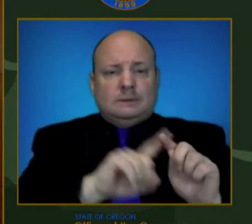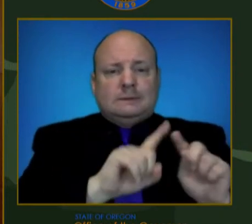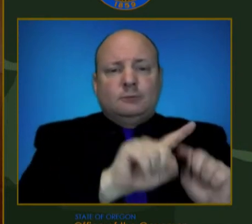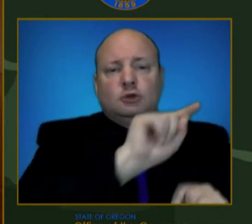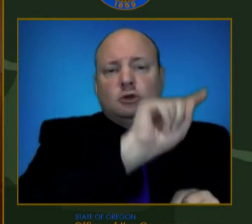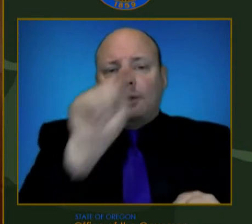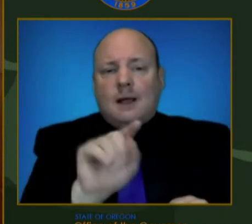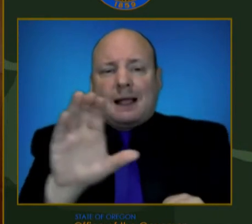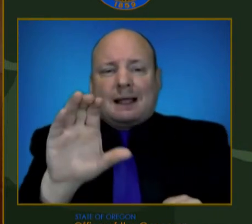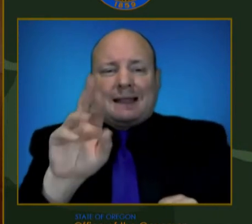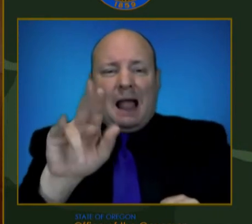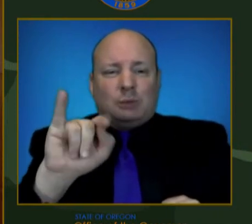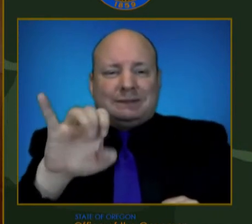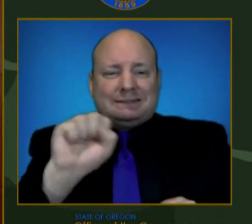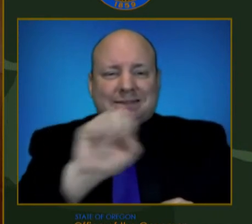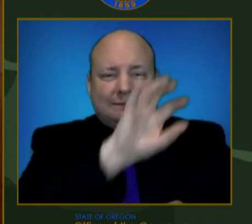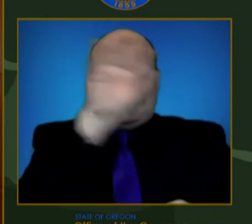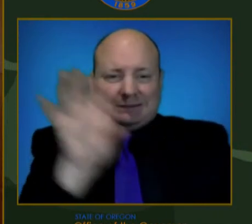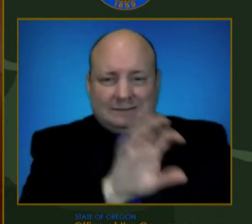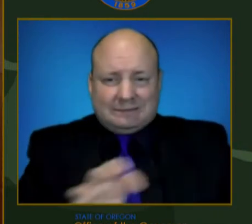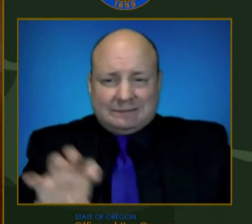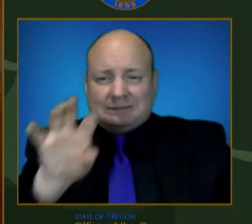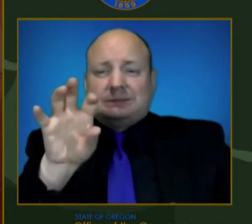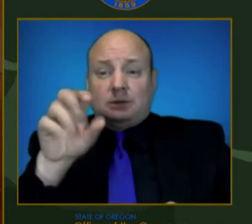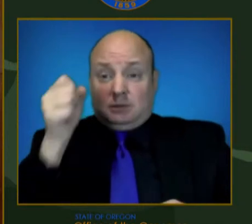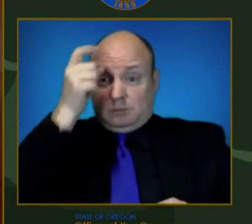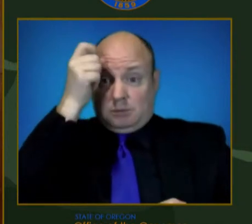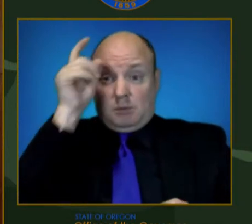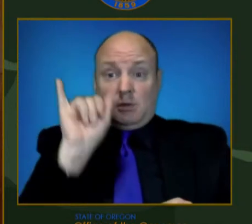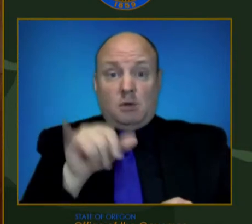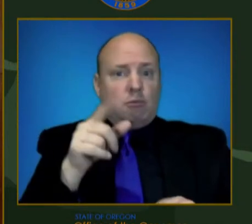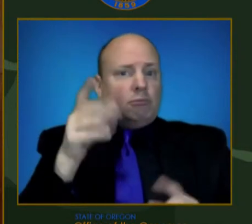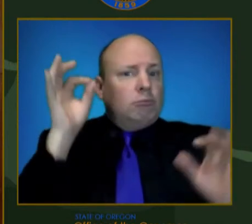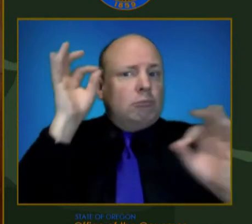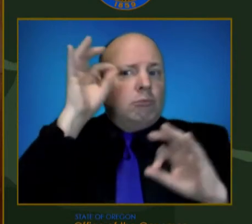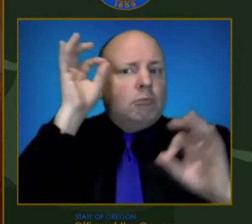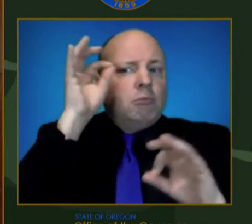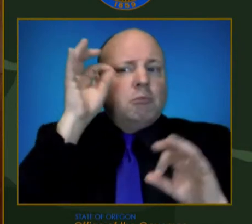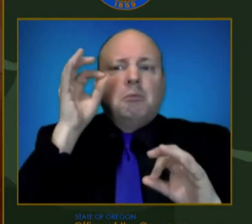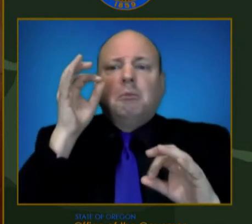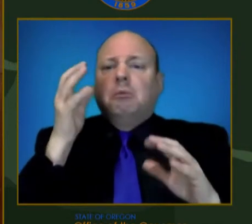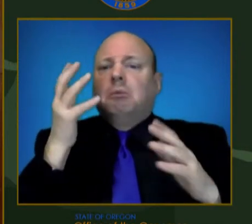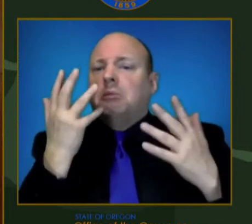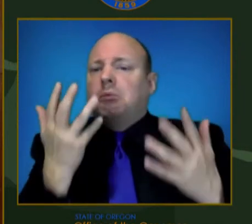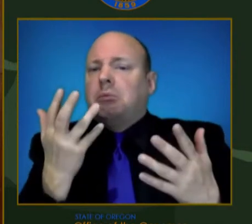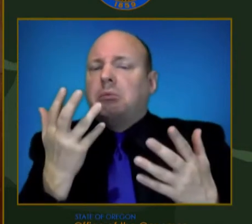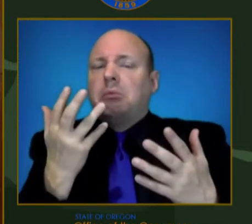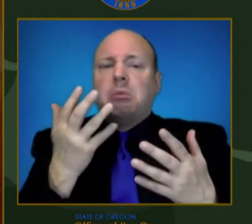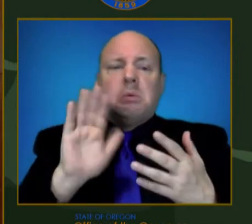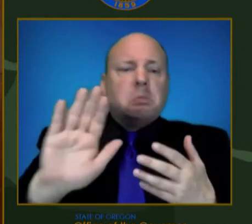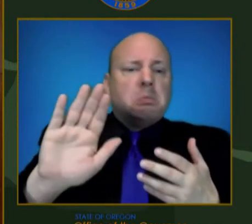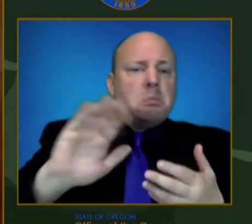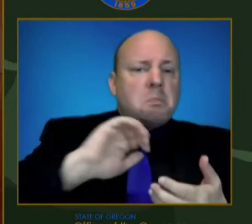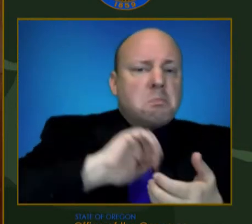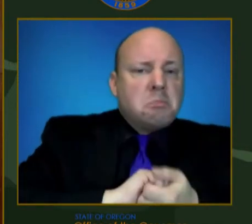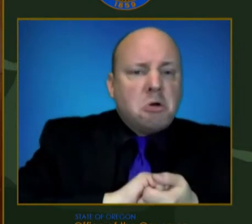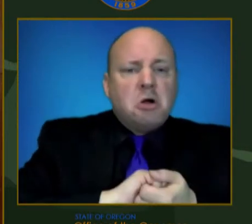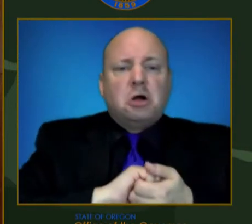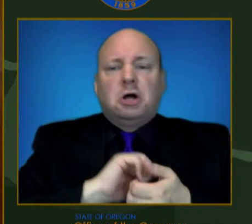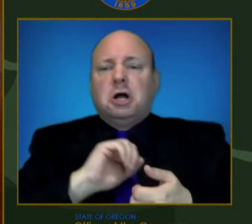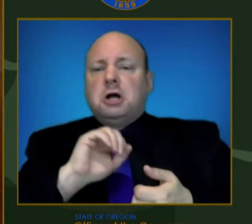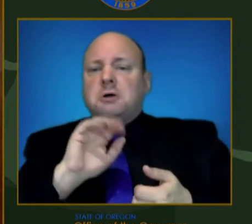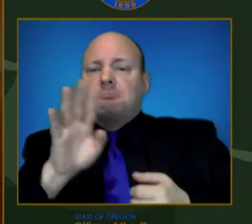And yet, we had no idea how important collaboration and innovation would be